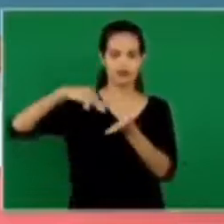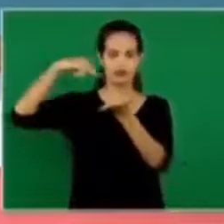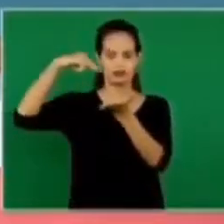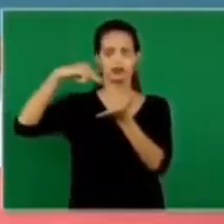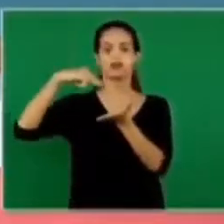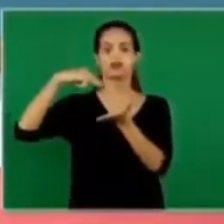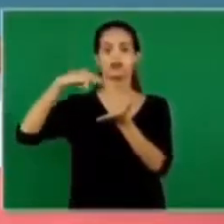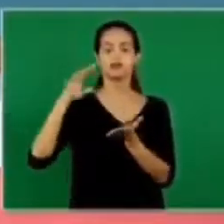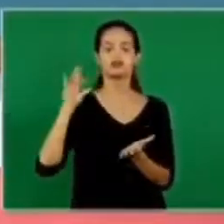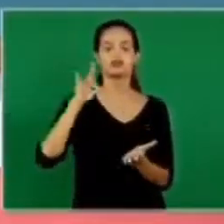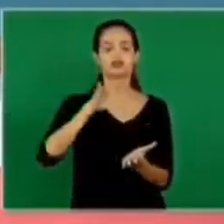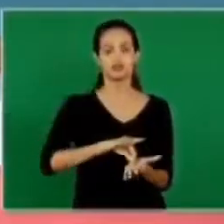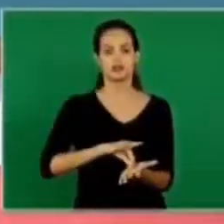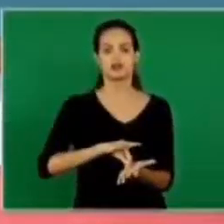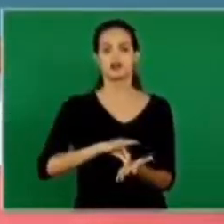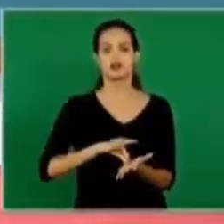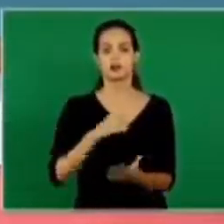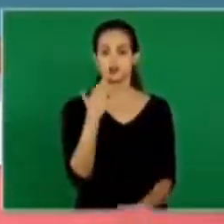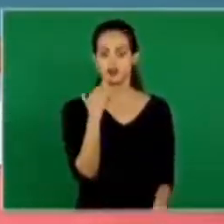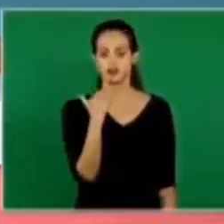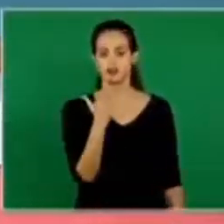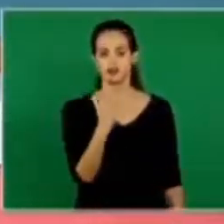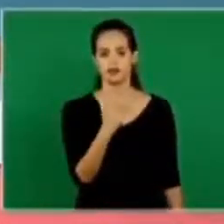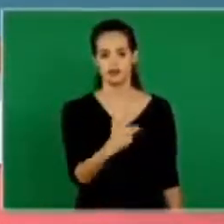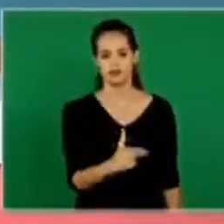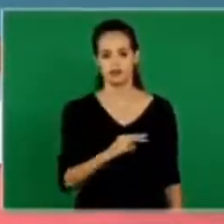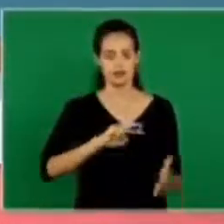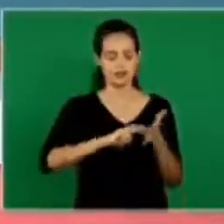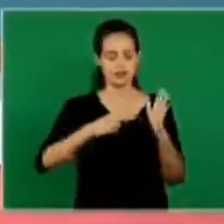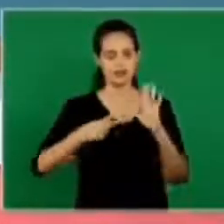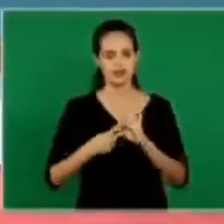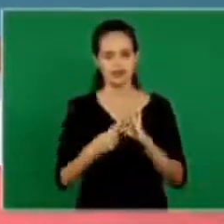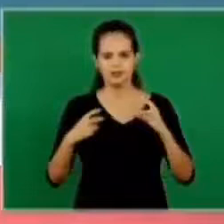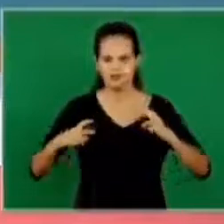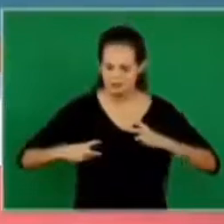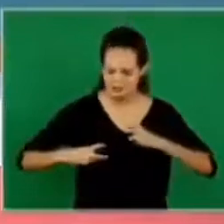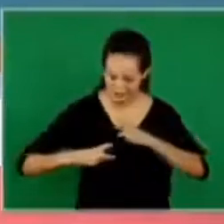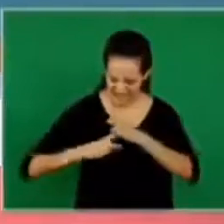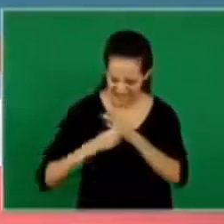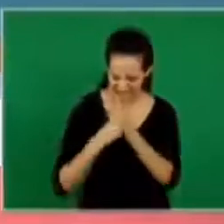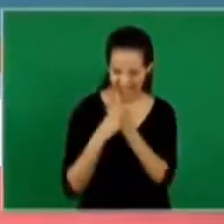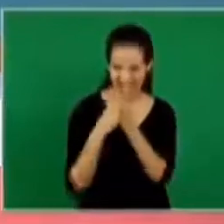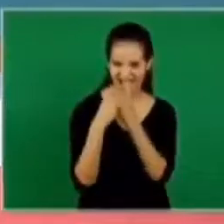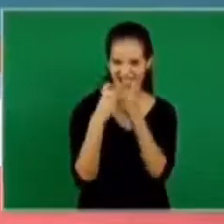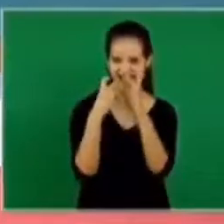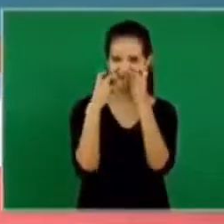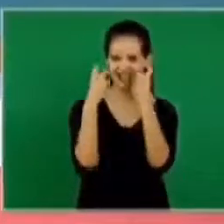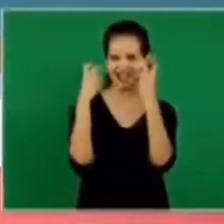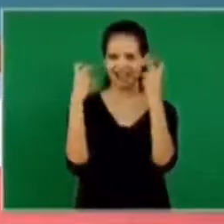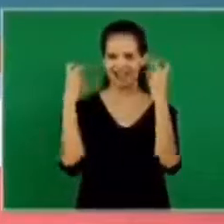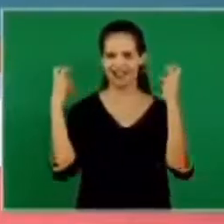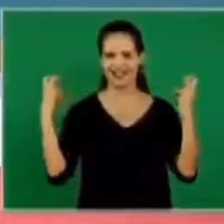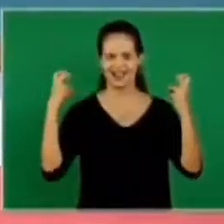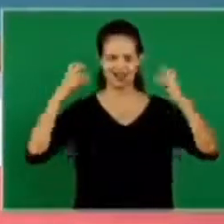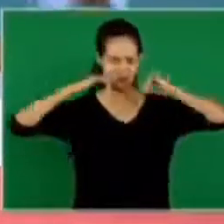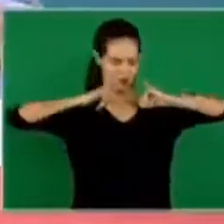in the original, in the Aramaic, is a shout, is a cry, is a